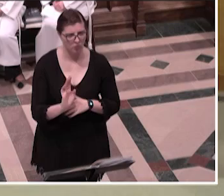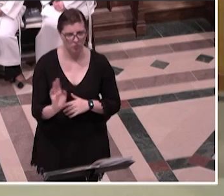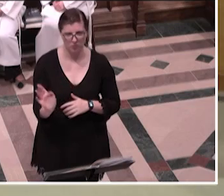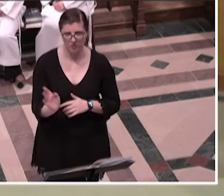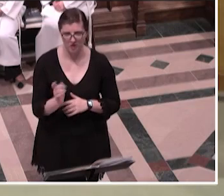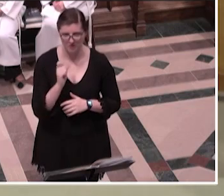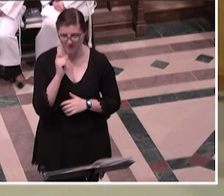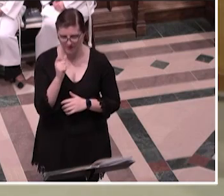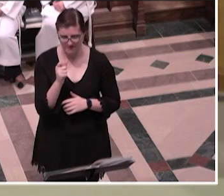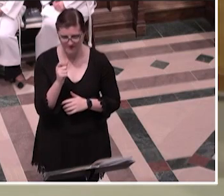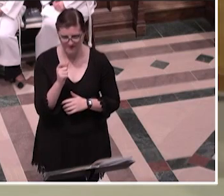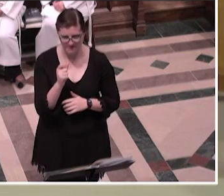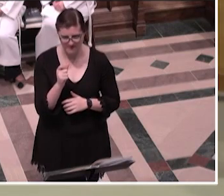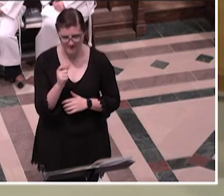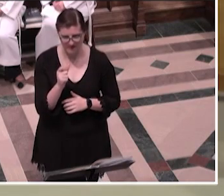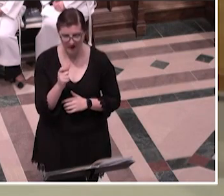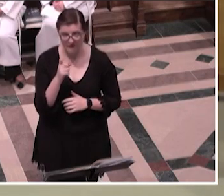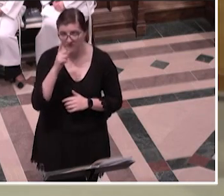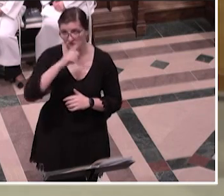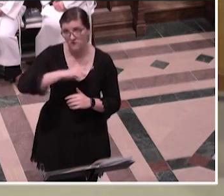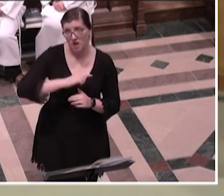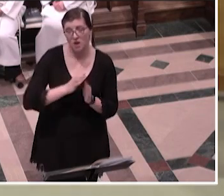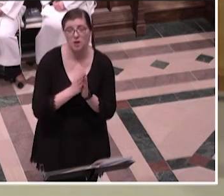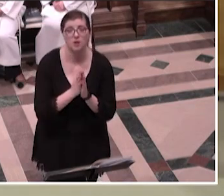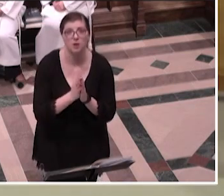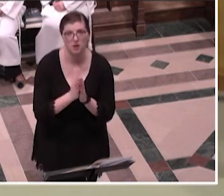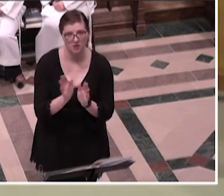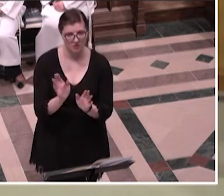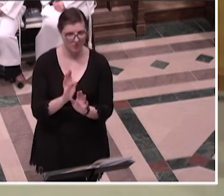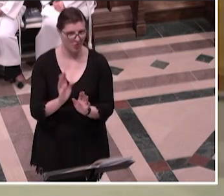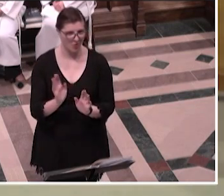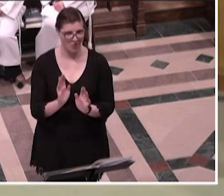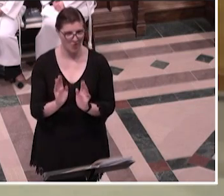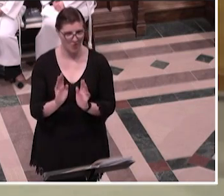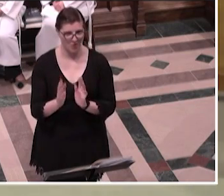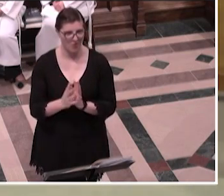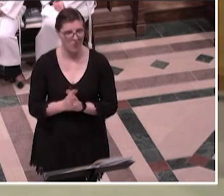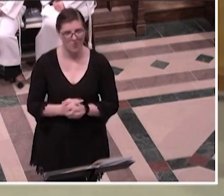him with faint praise or to hell.